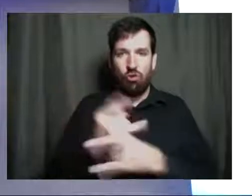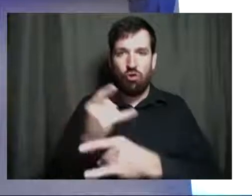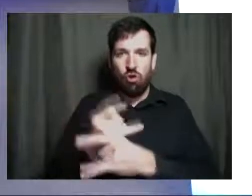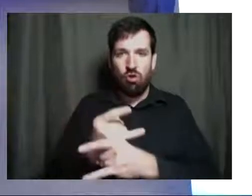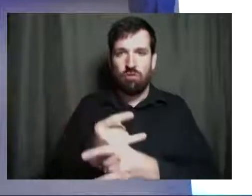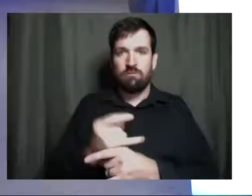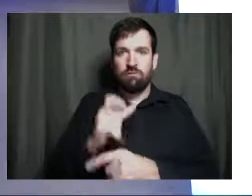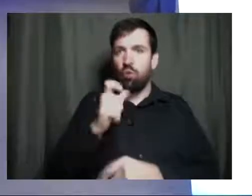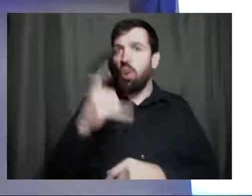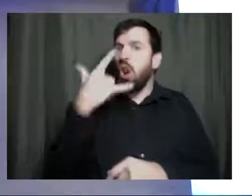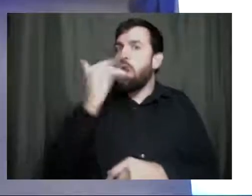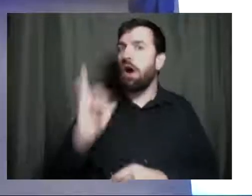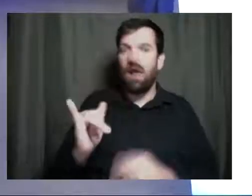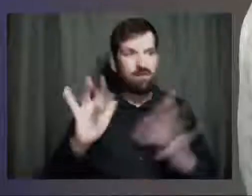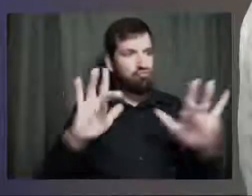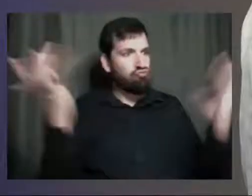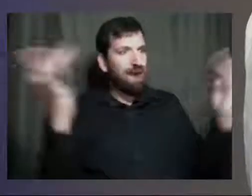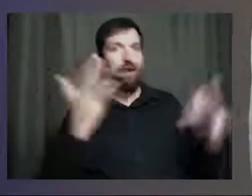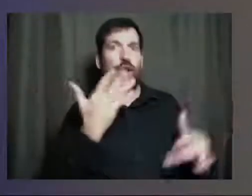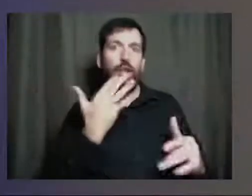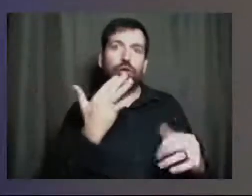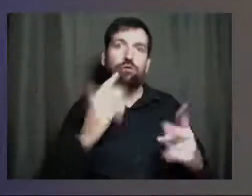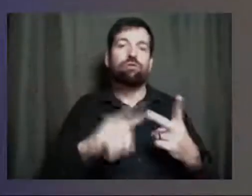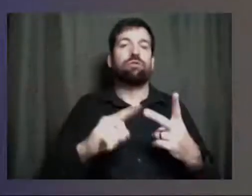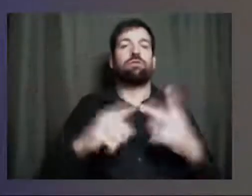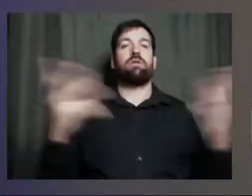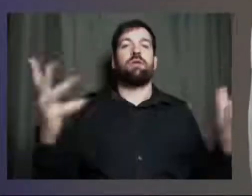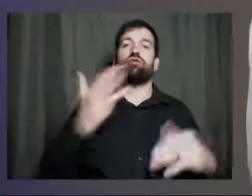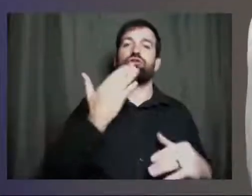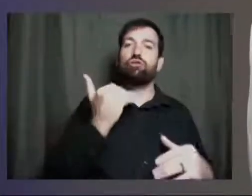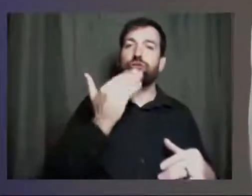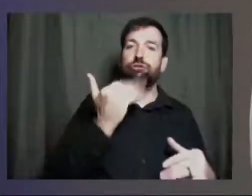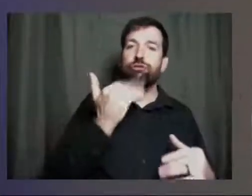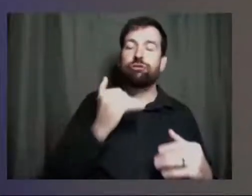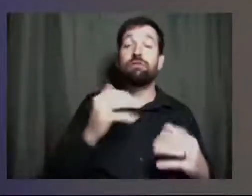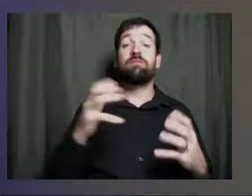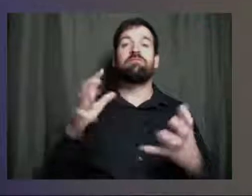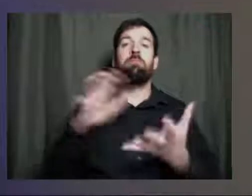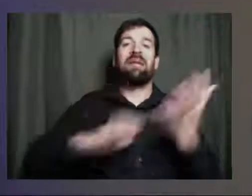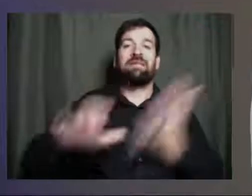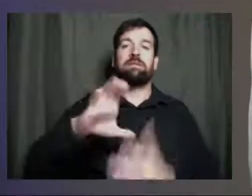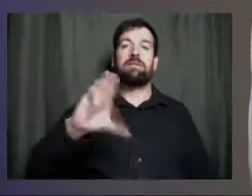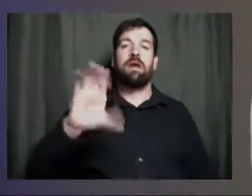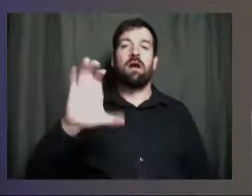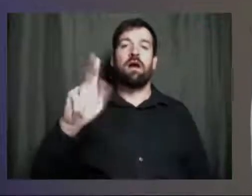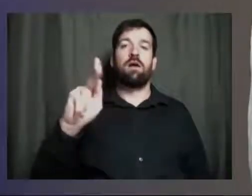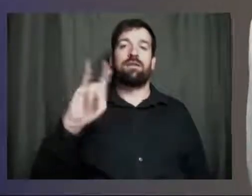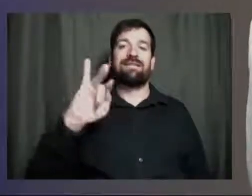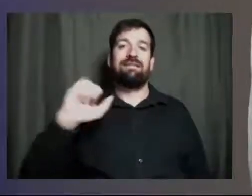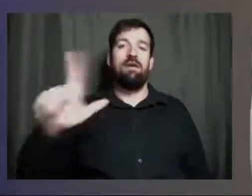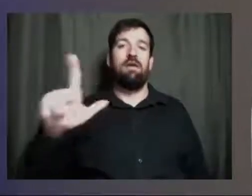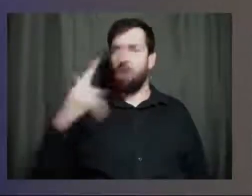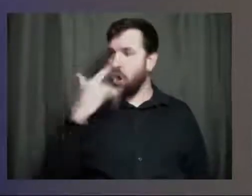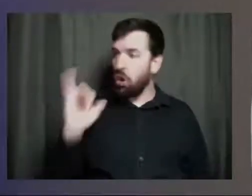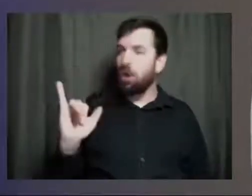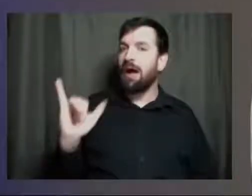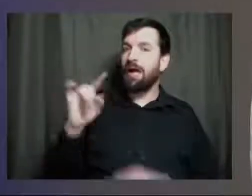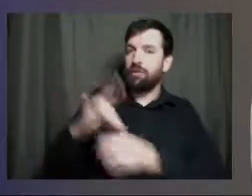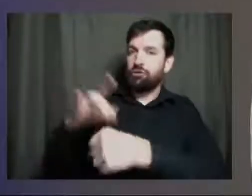bright colors, a lot of sugars. There's kind of more like mixed drinks, cocktail kind of things. They look out like there. they're in soda cans. Exactly,